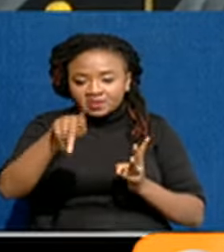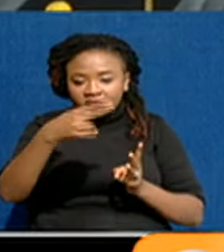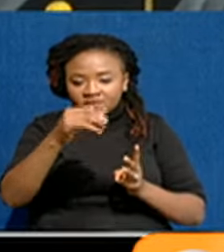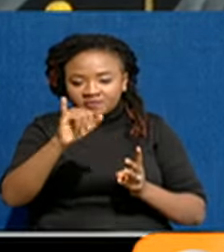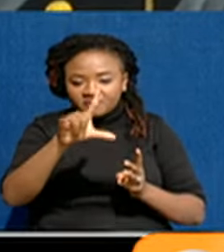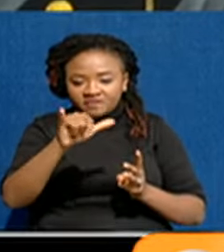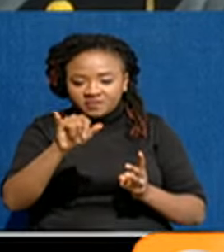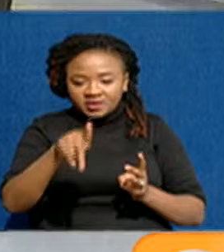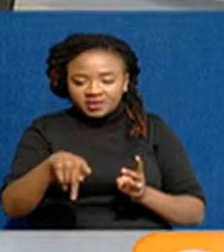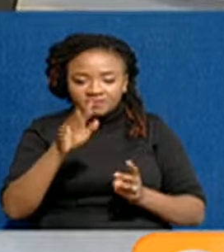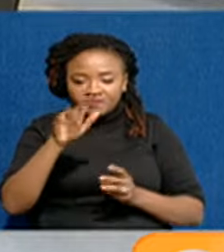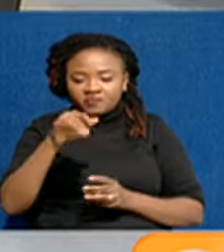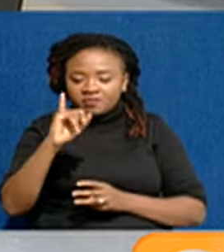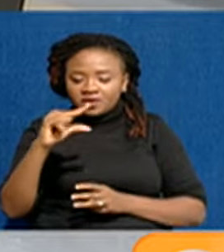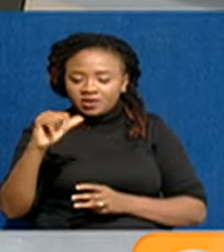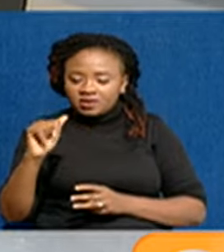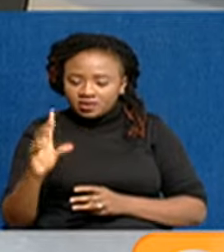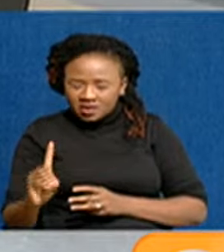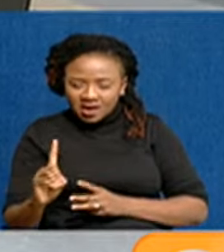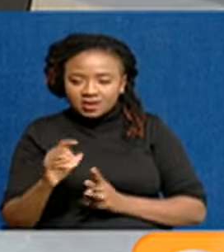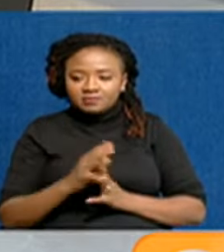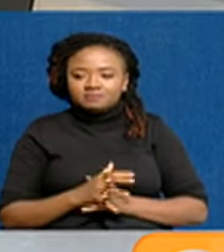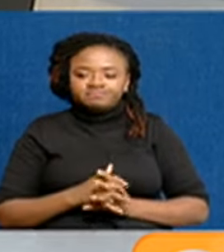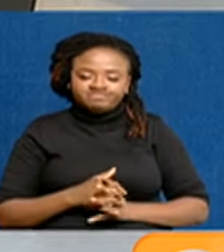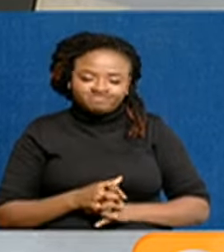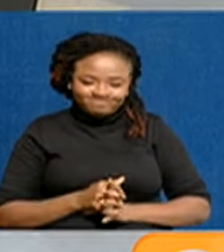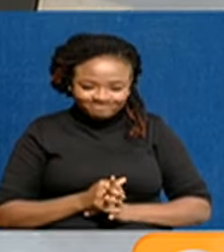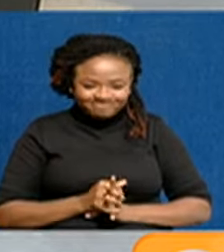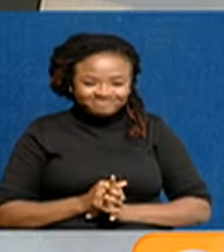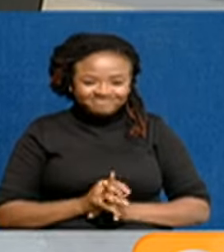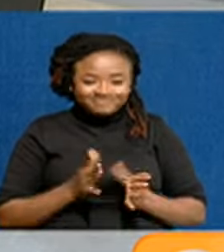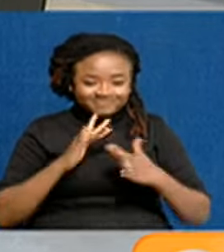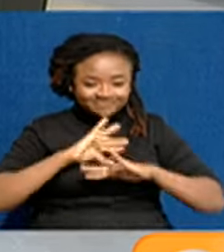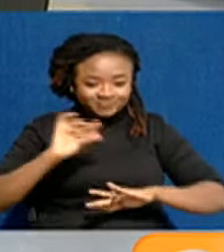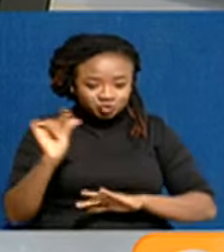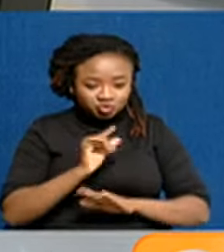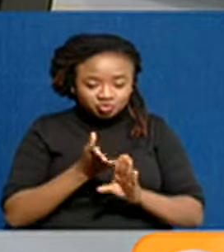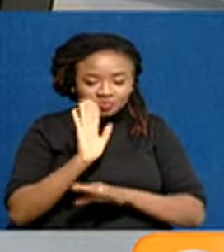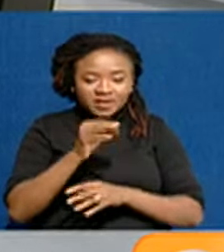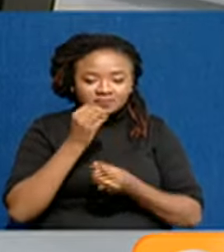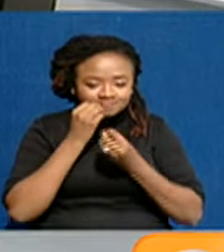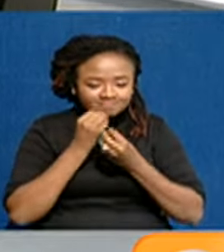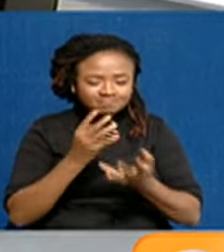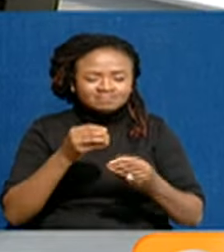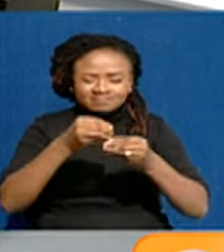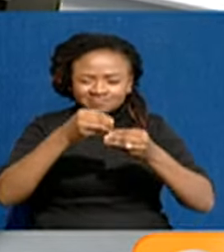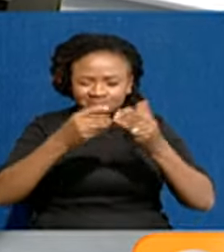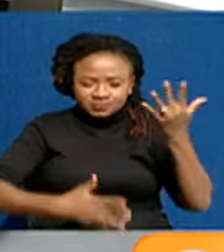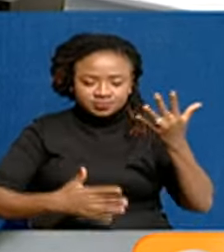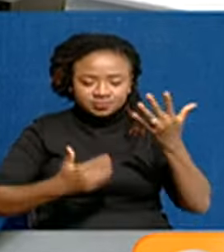scientist at IGAD Climate Prediction and Application Center. We're taking a quick break. When we come back, we still have a lot more to cover for you. Stay with me.